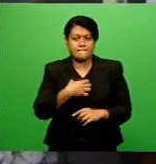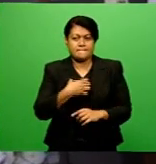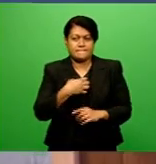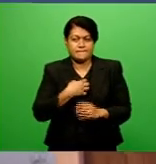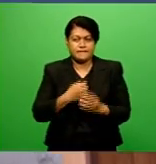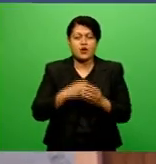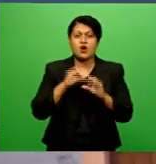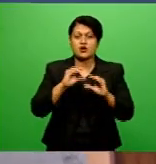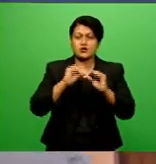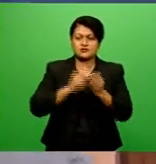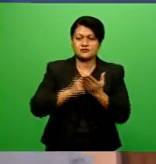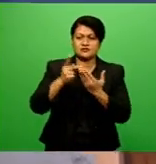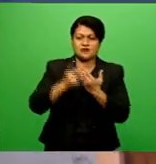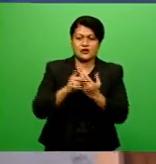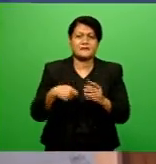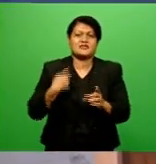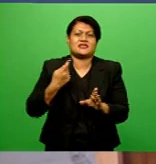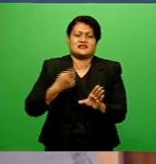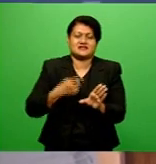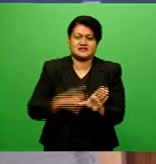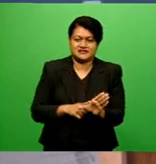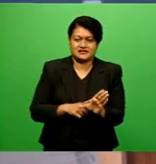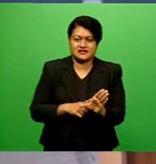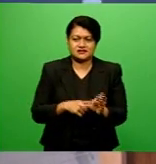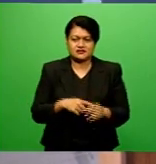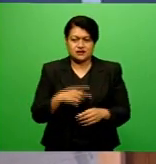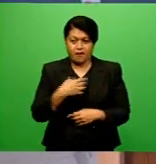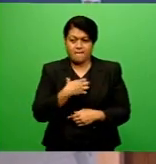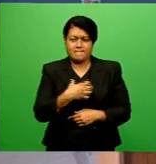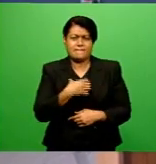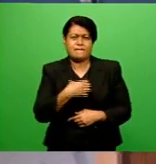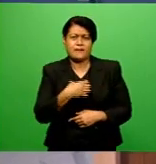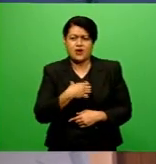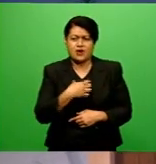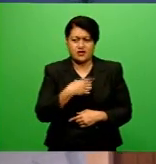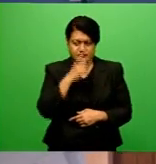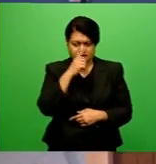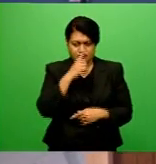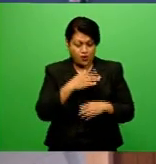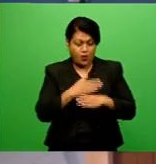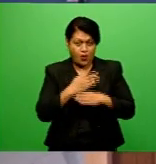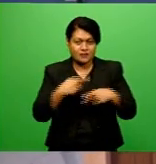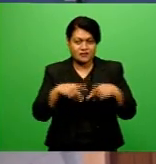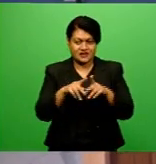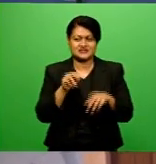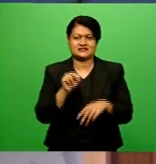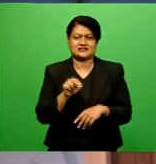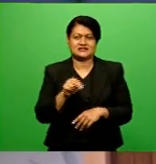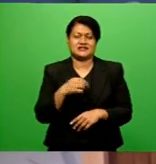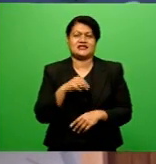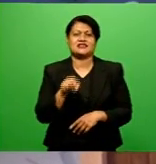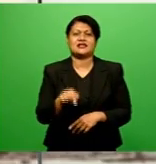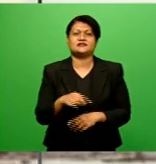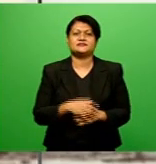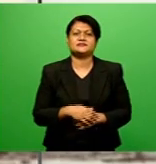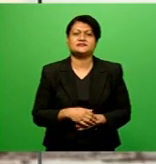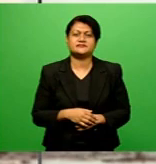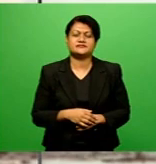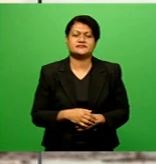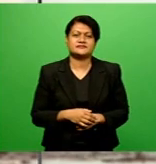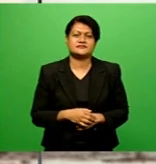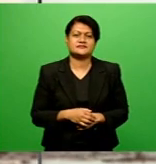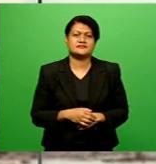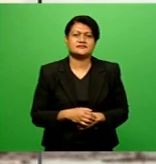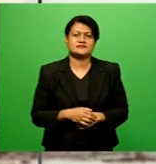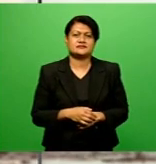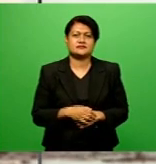is becoming more relevant to every workplace in the country. Jose Nanunga, FBC News.